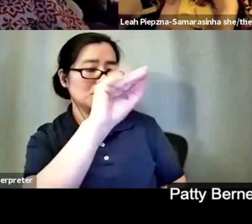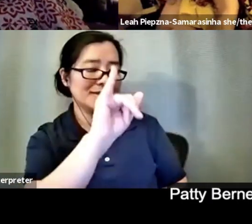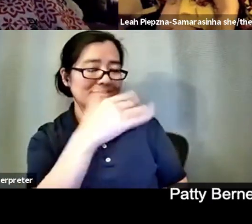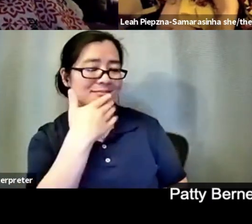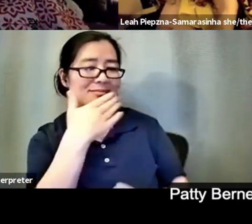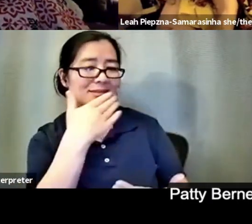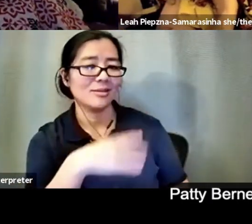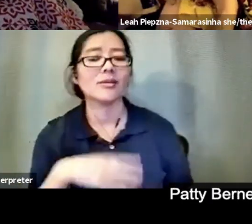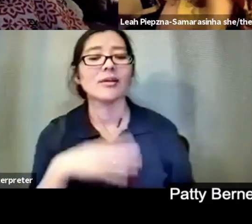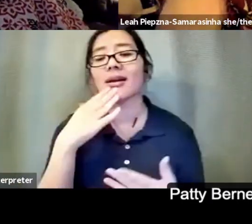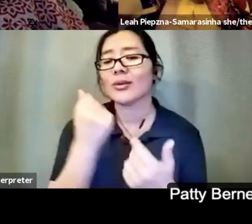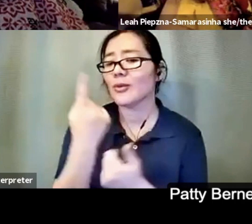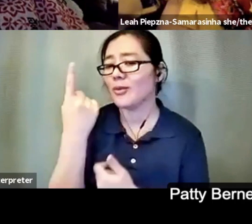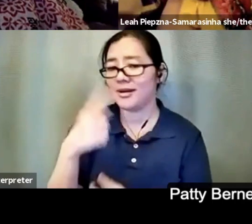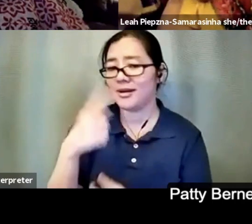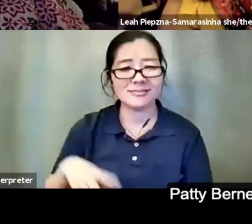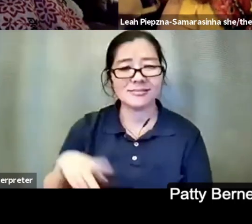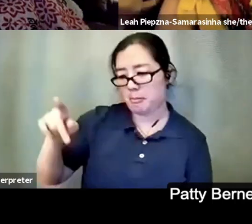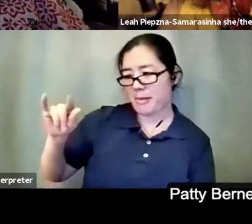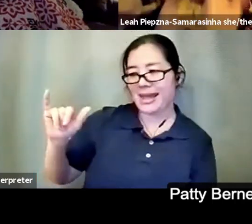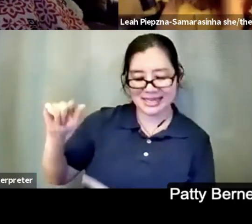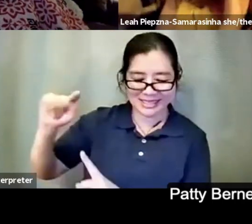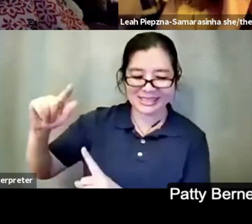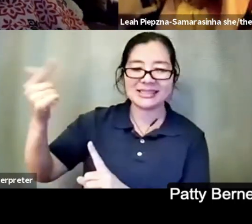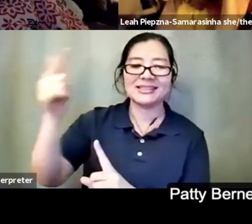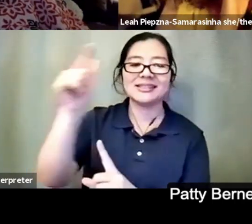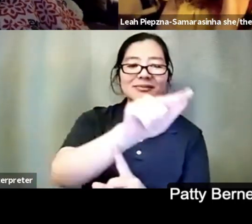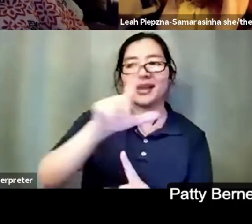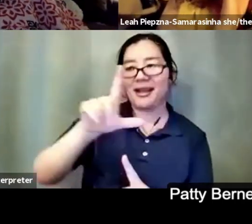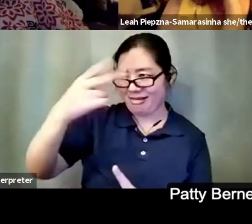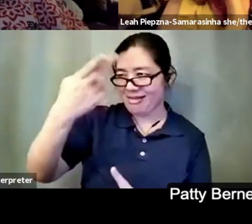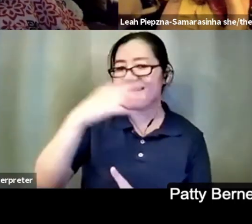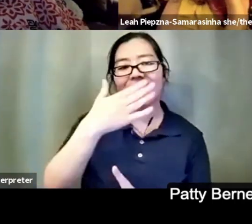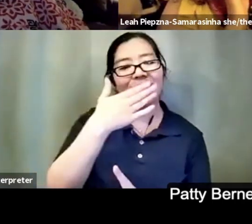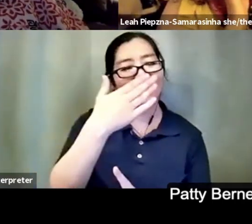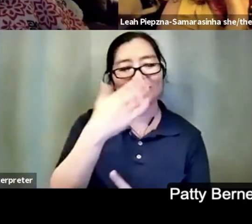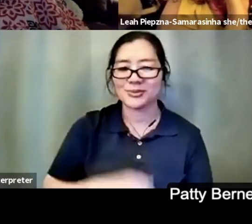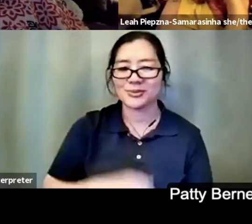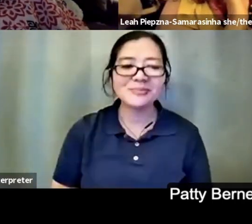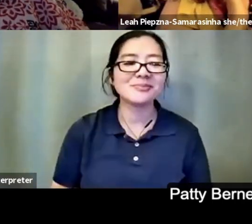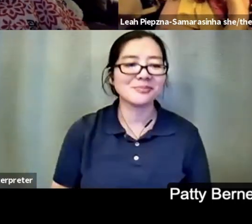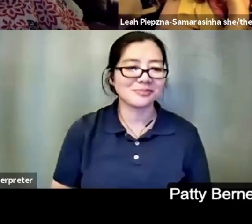Thank you all. Good night. Thank Yeah, you go so ahead. much.